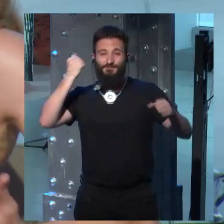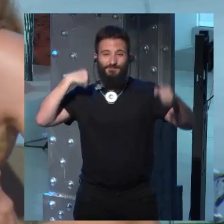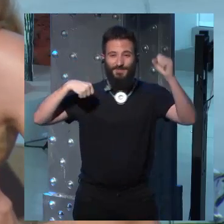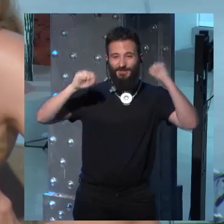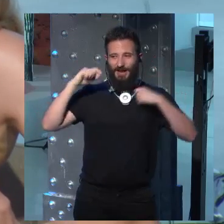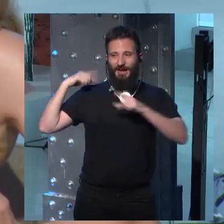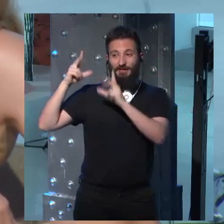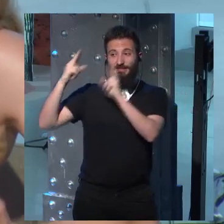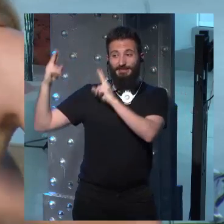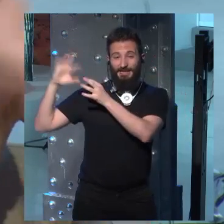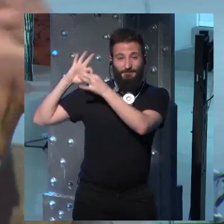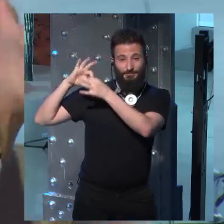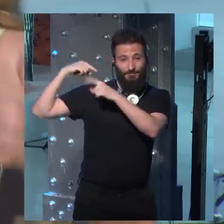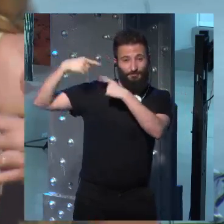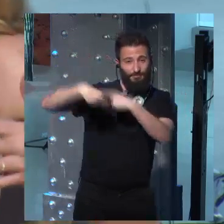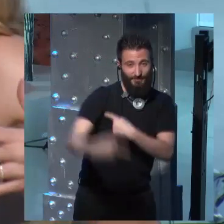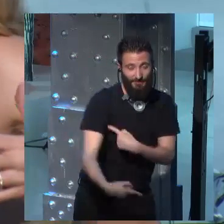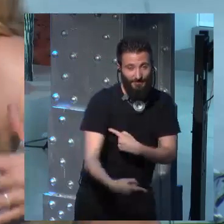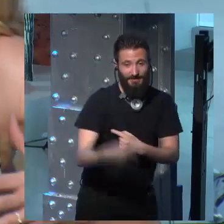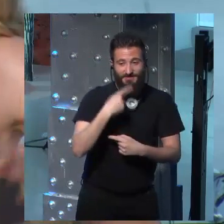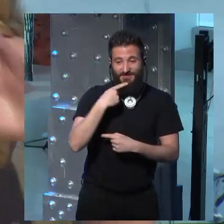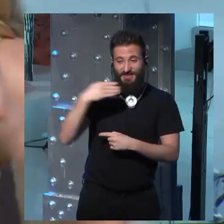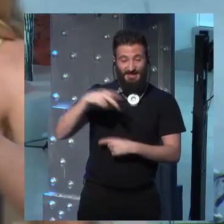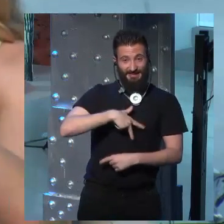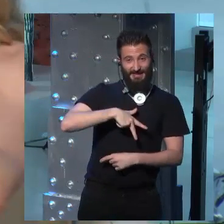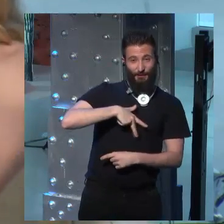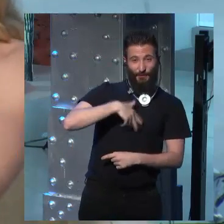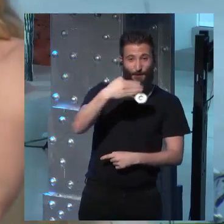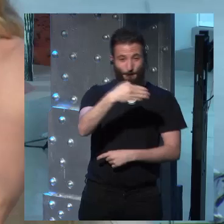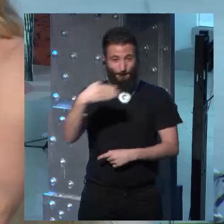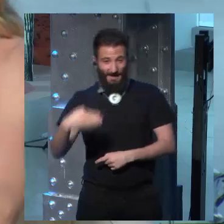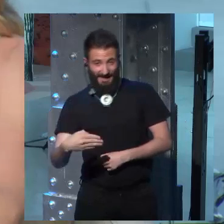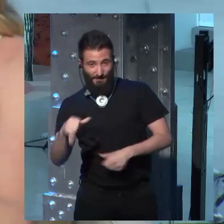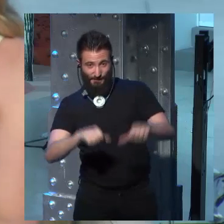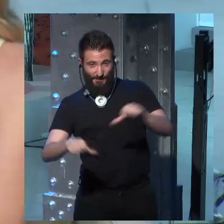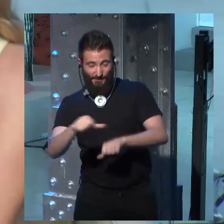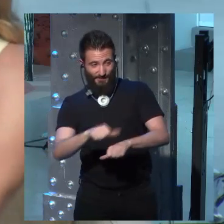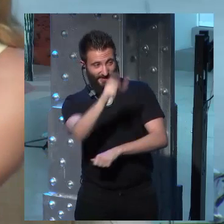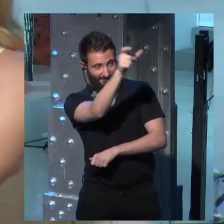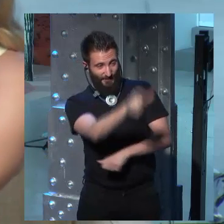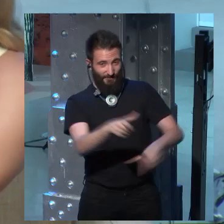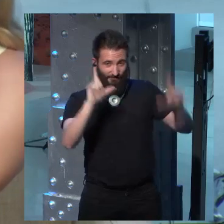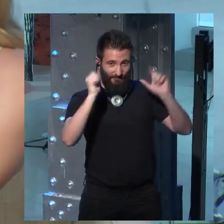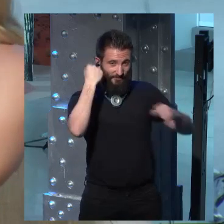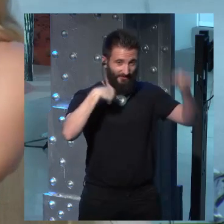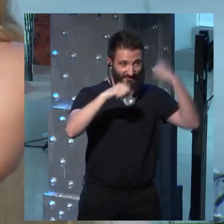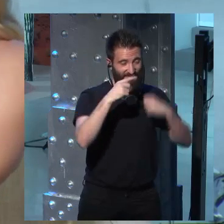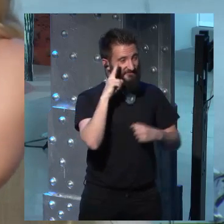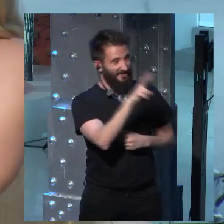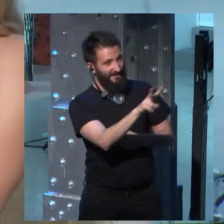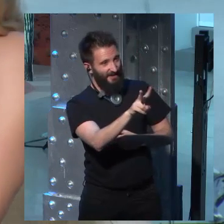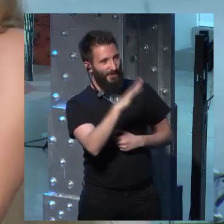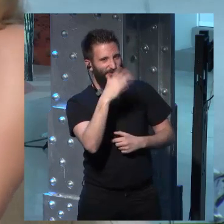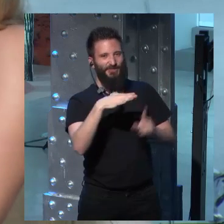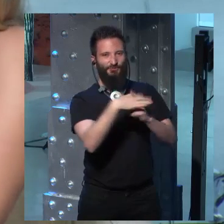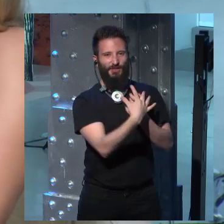saw where these people were when they were not in these heightened circumstances. They were actually just small snapshots of life. So there is a sense that they could